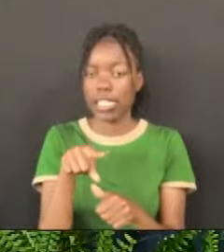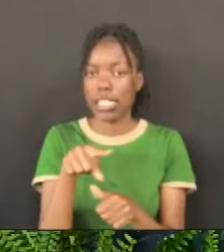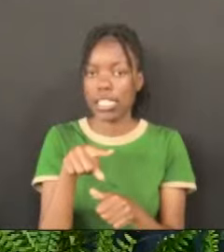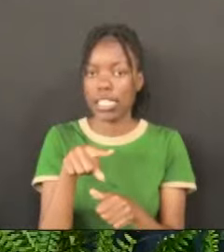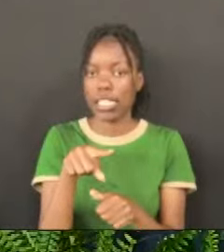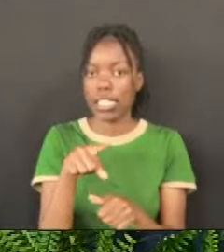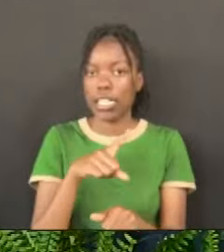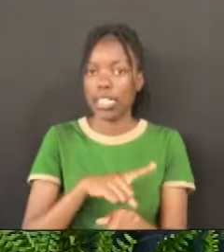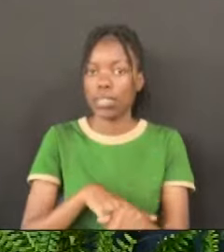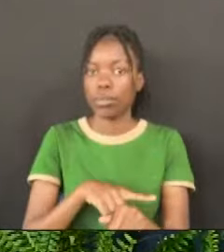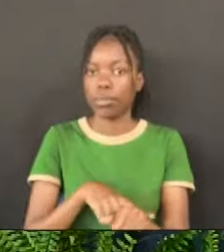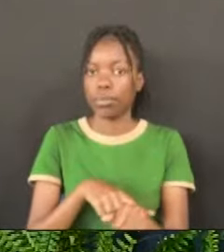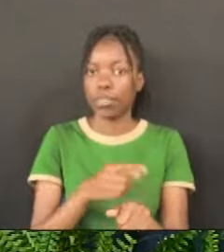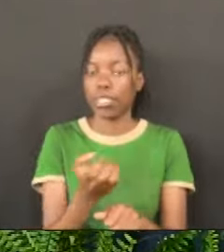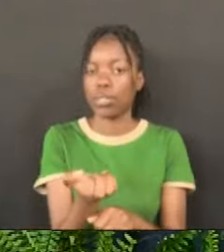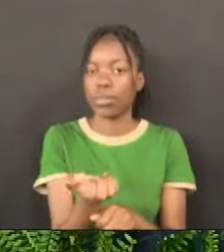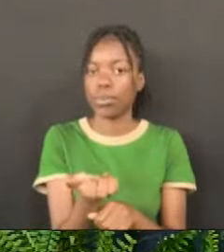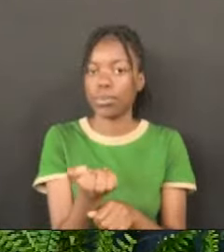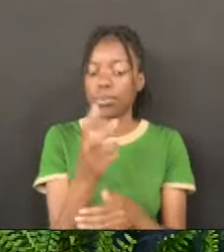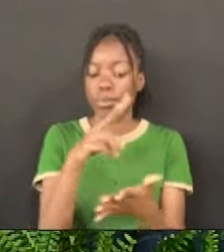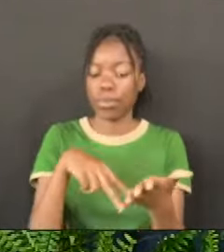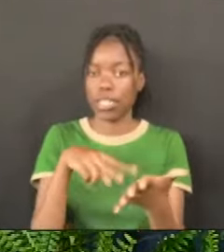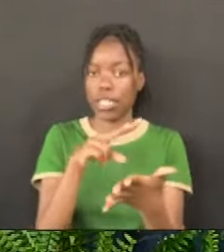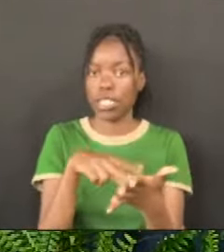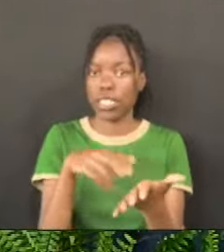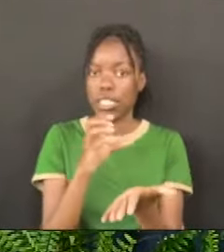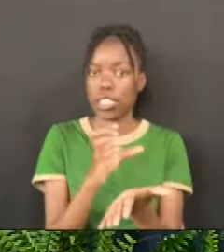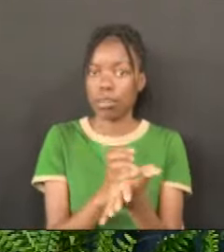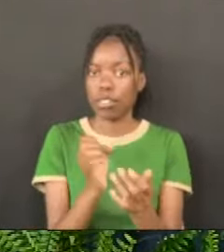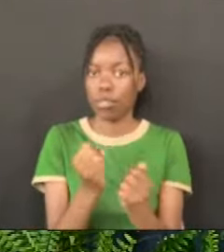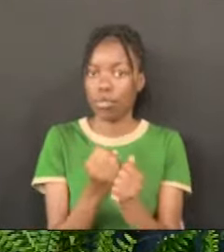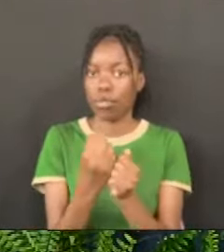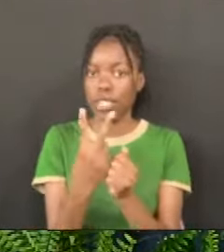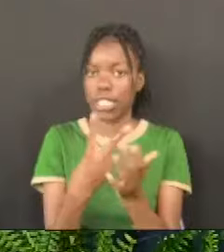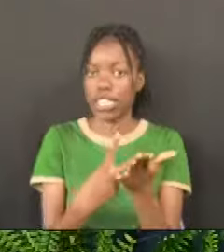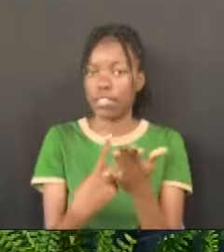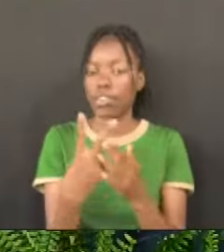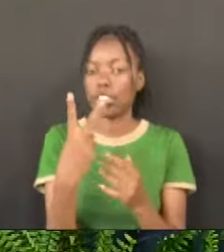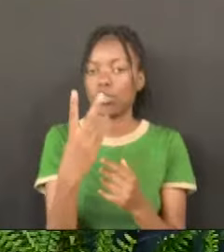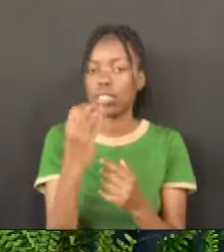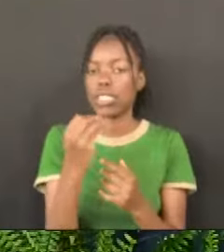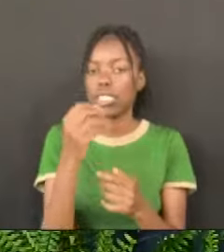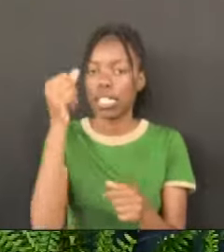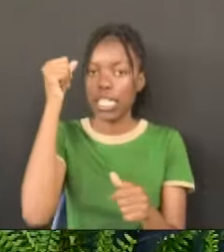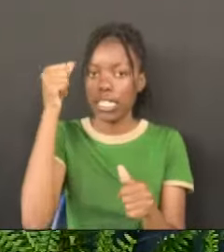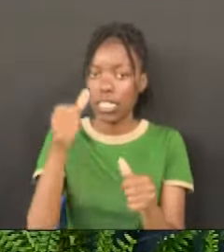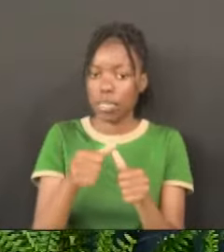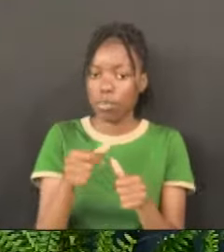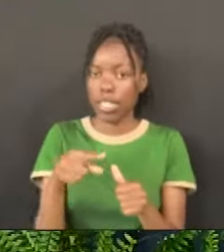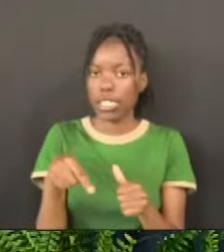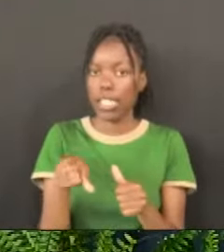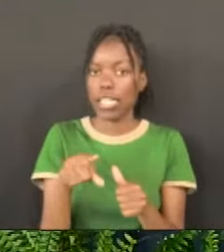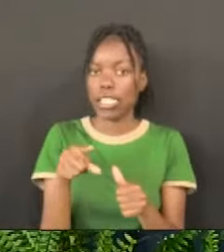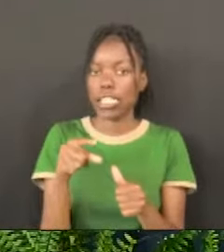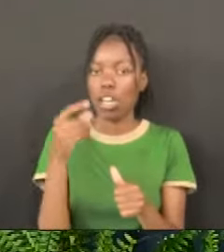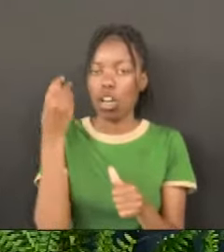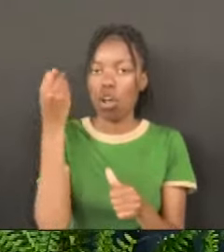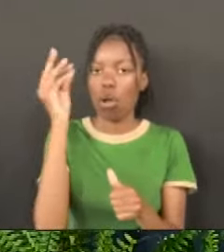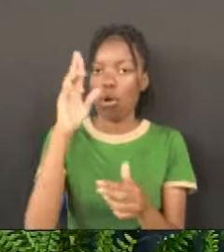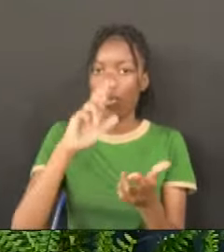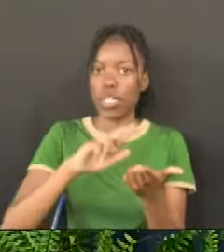read chapter 14, verse 20, it reminds us of the